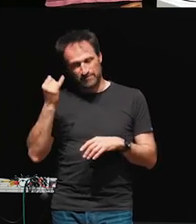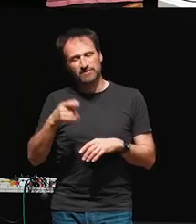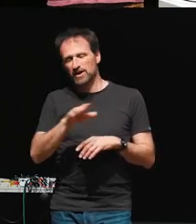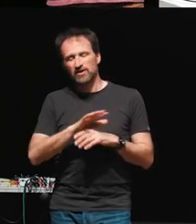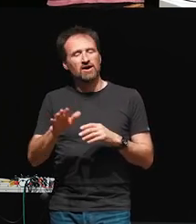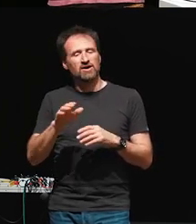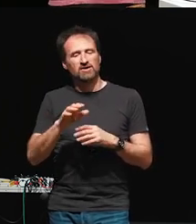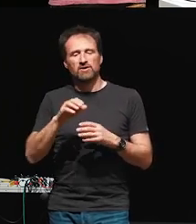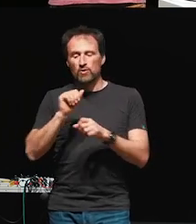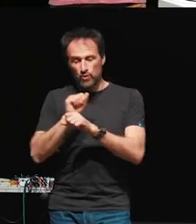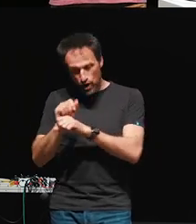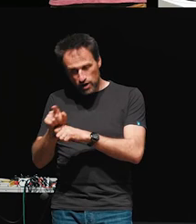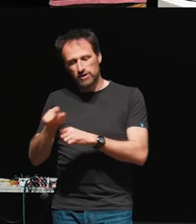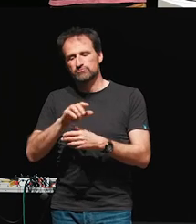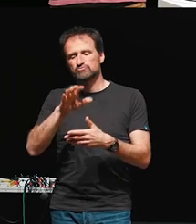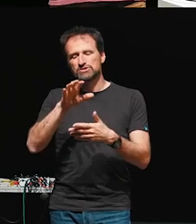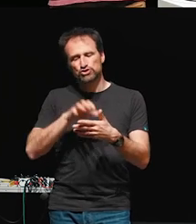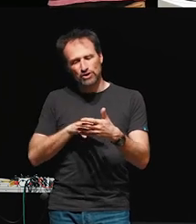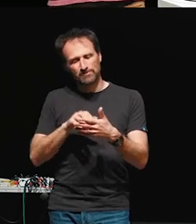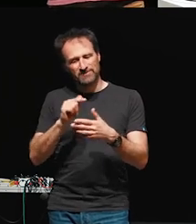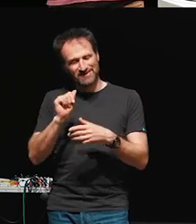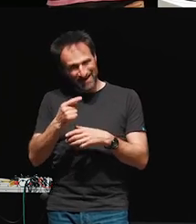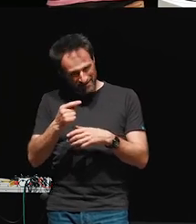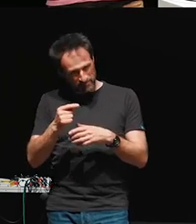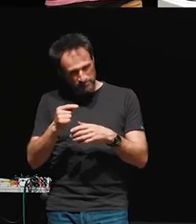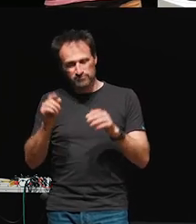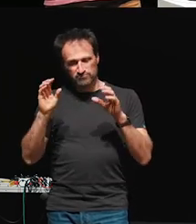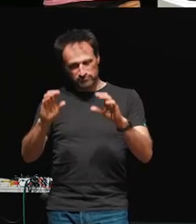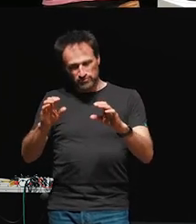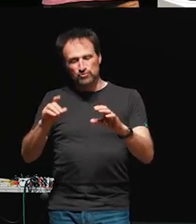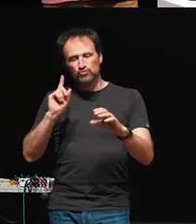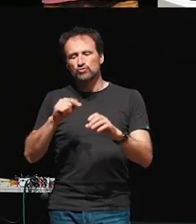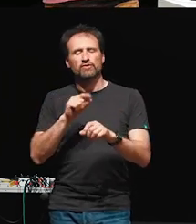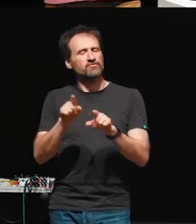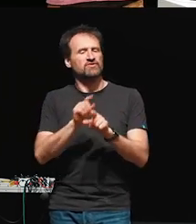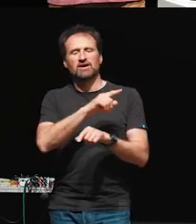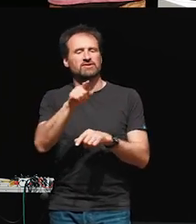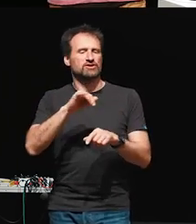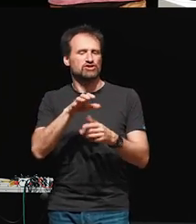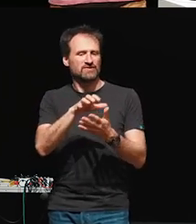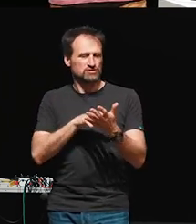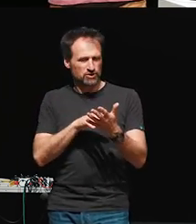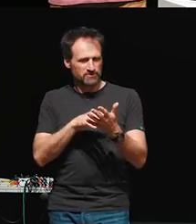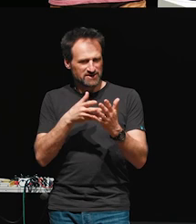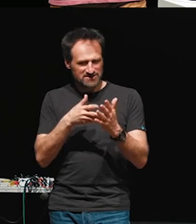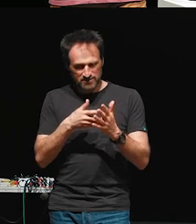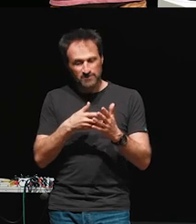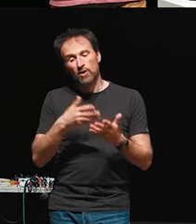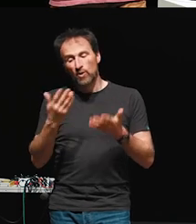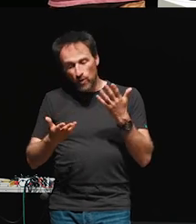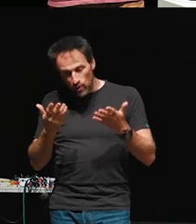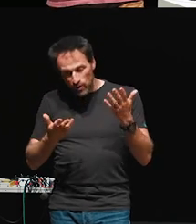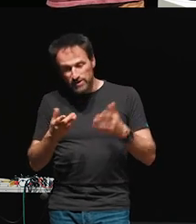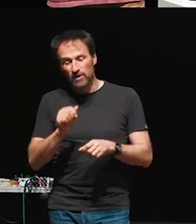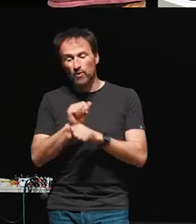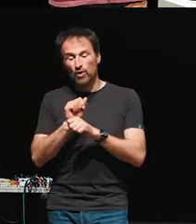it like basically most of your other JavaScript code, or you do it in a worker thread and try to load your testing framework into the worker thread using the